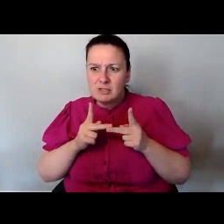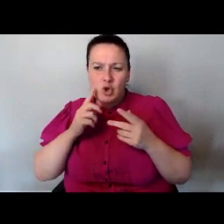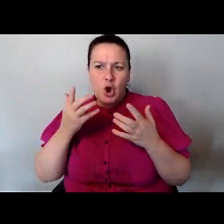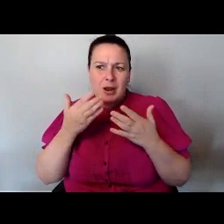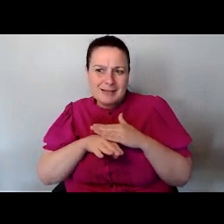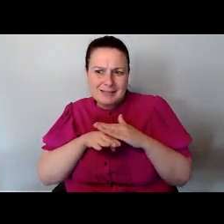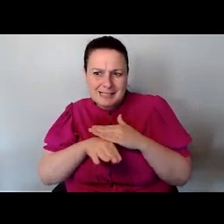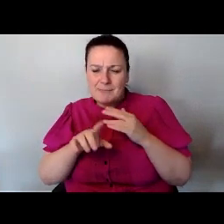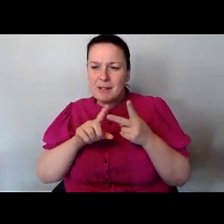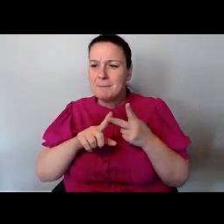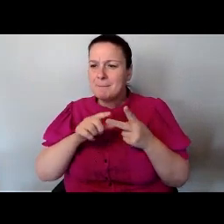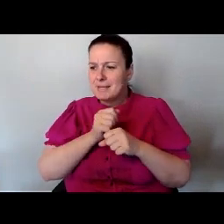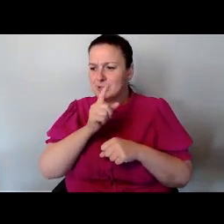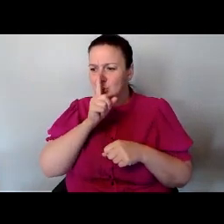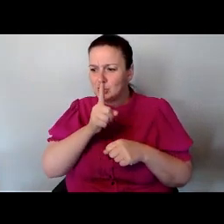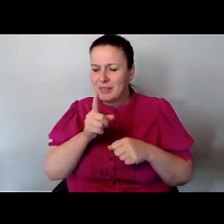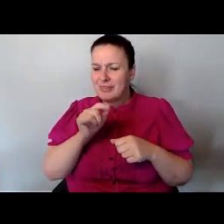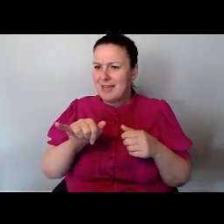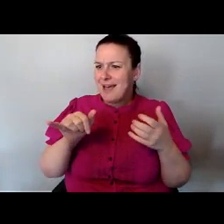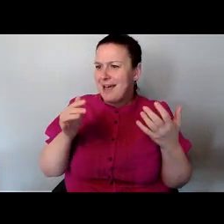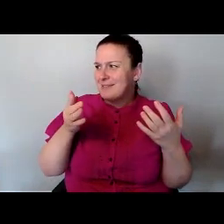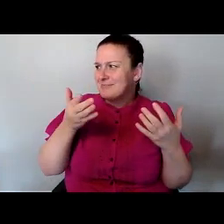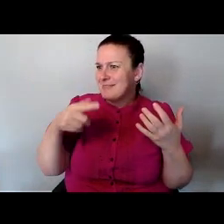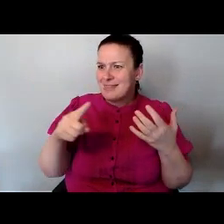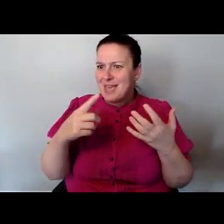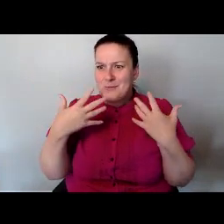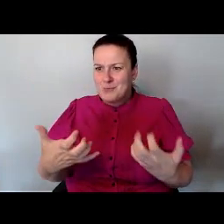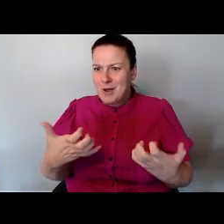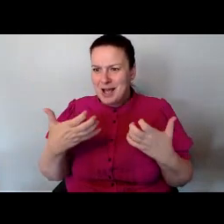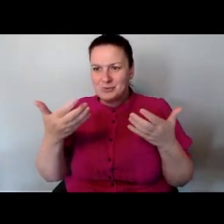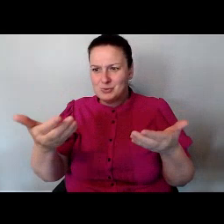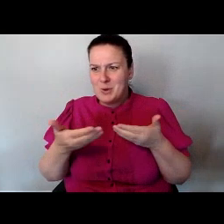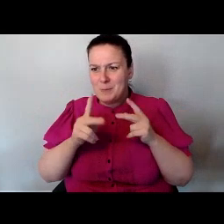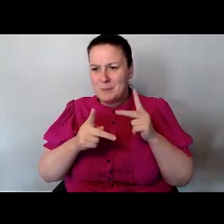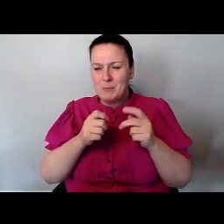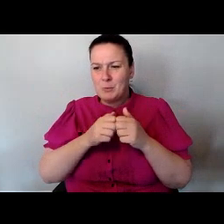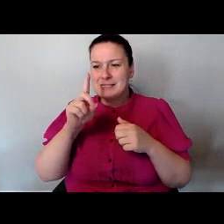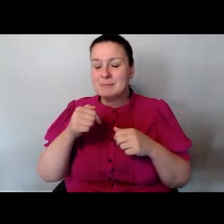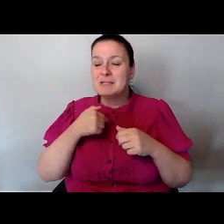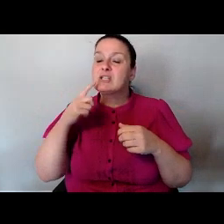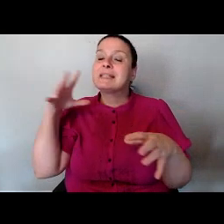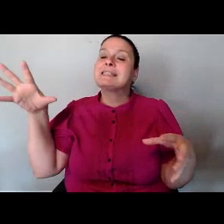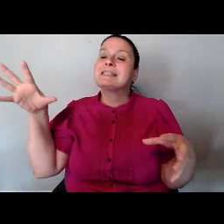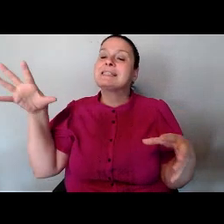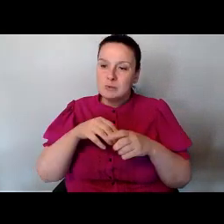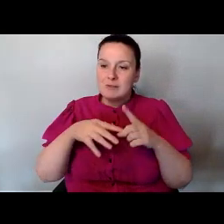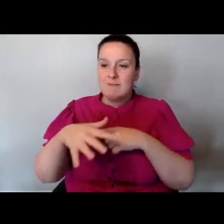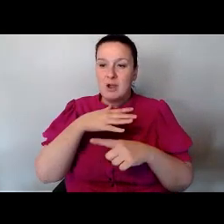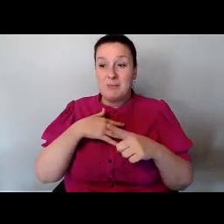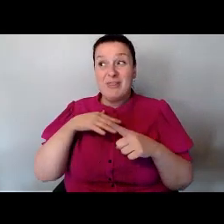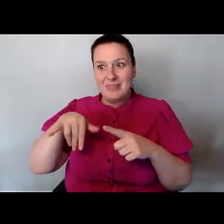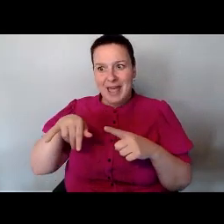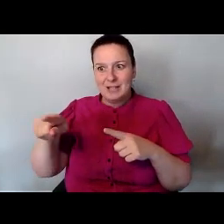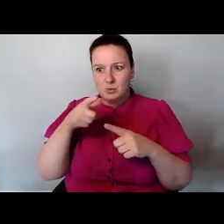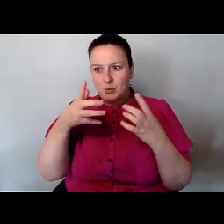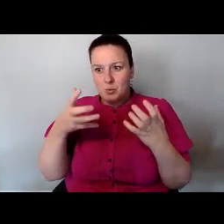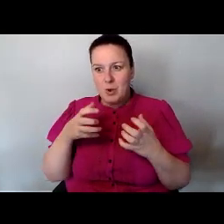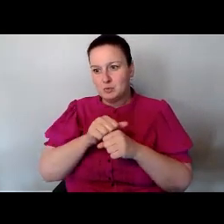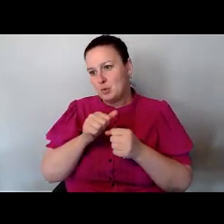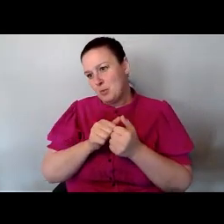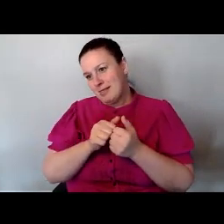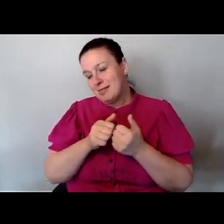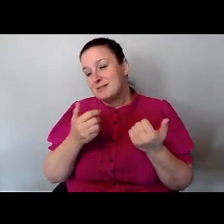that that they want to hire people with disabilities, that it's an inclusive environment. These are the employers we want to work with. So that's